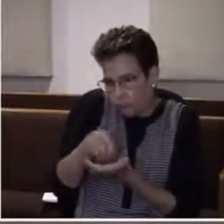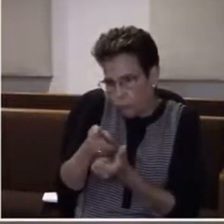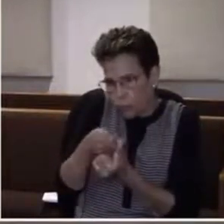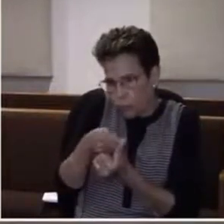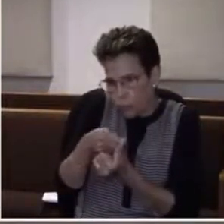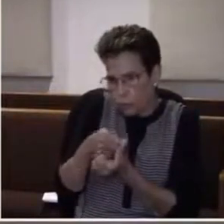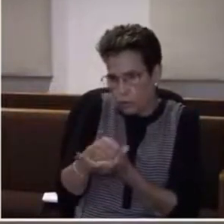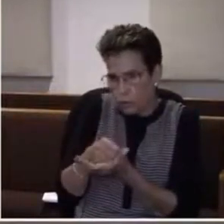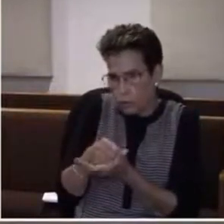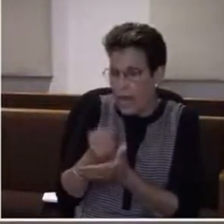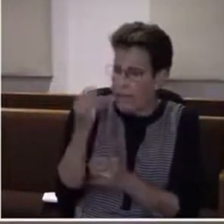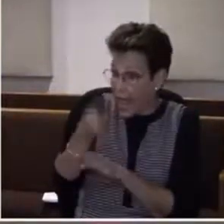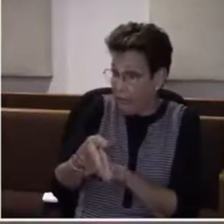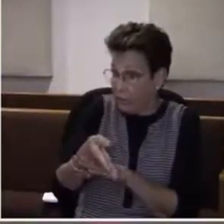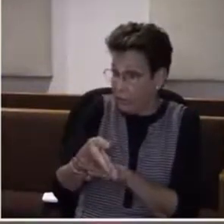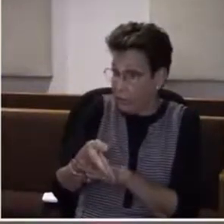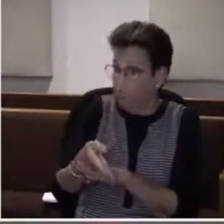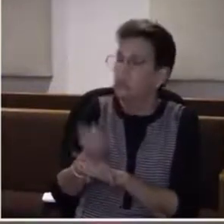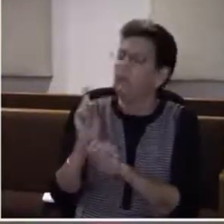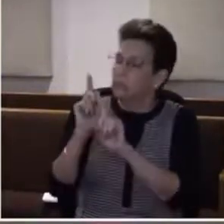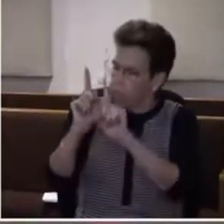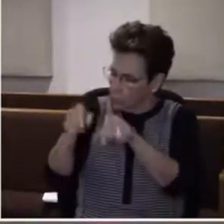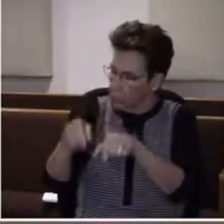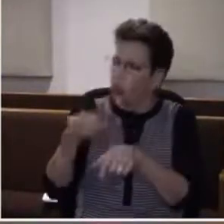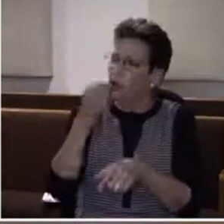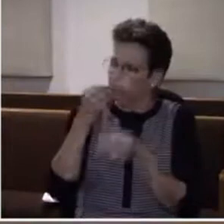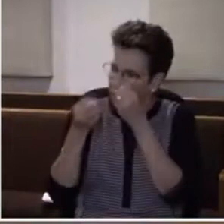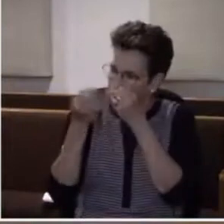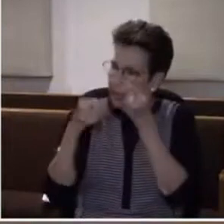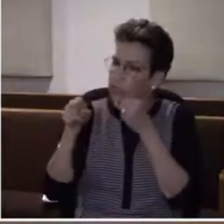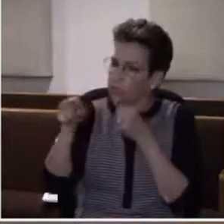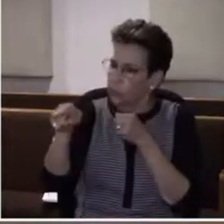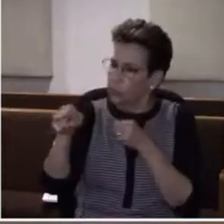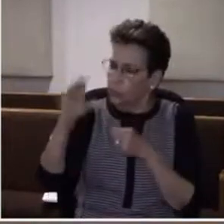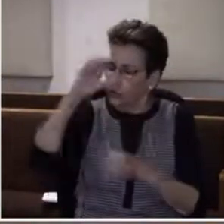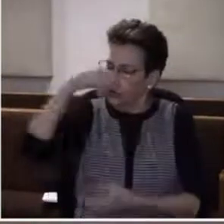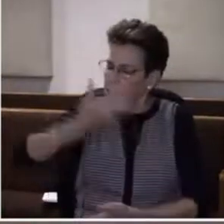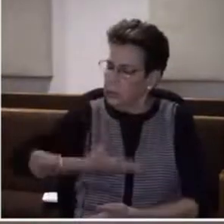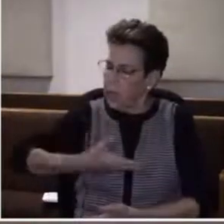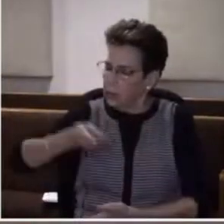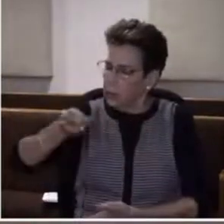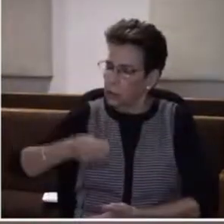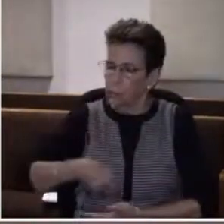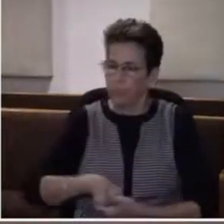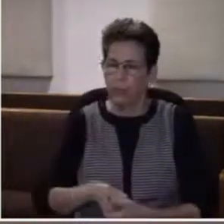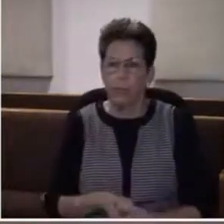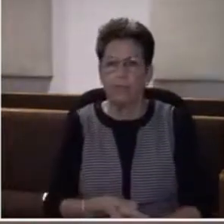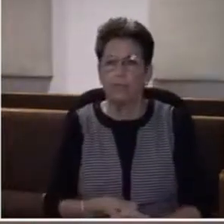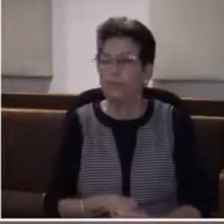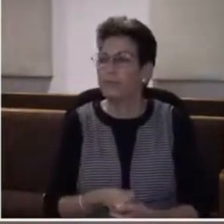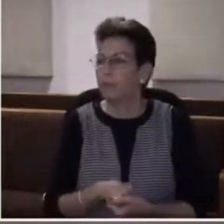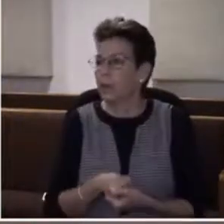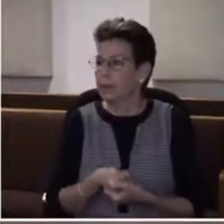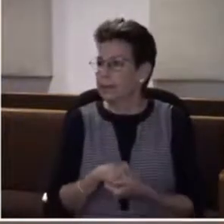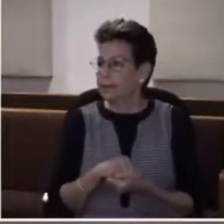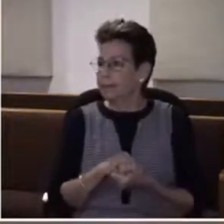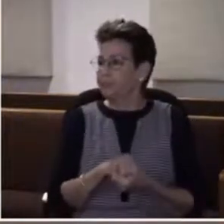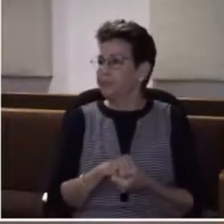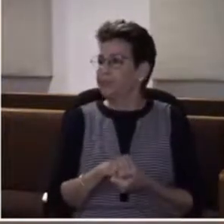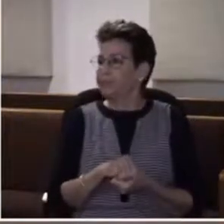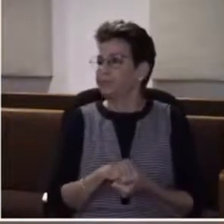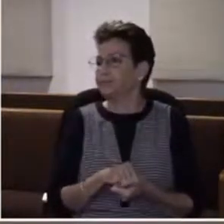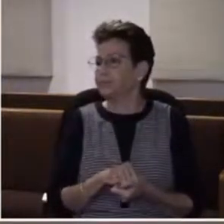and for thy son. For thus saith the Lord God of Israel, the barrel of meal shall not waste, neither shall the cruse of oil